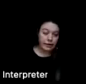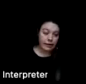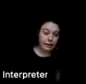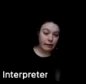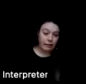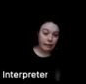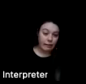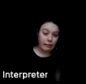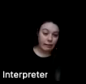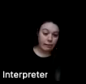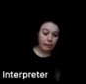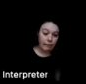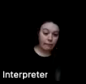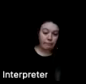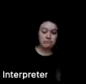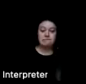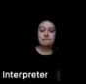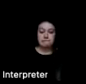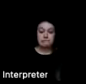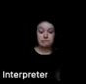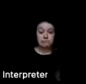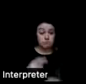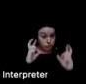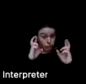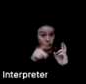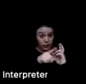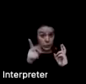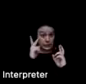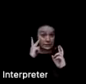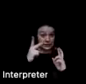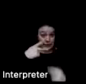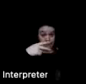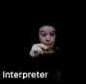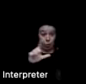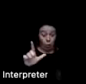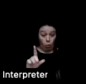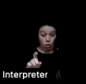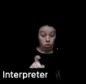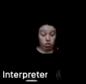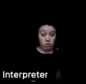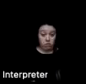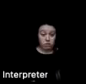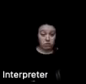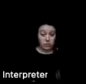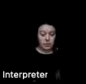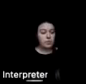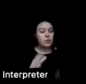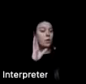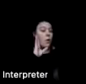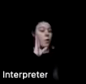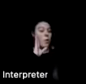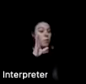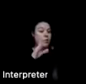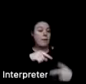So hopefully you should see the poll now. And so we'll give you just a couple of minutes just to kind of go through and